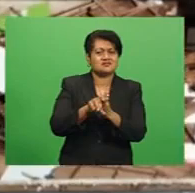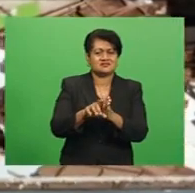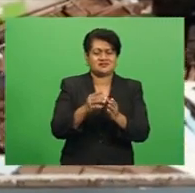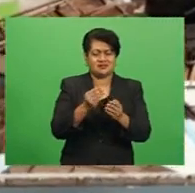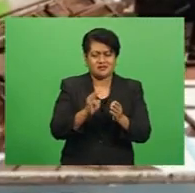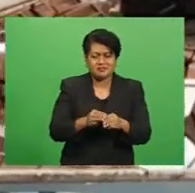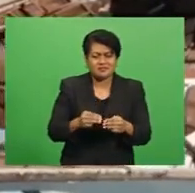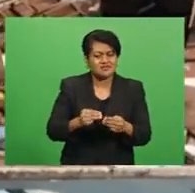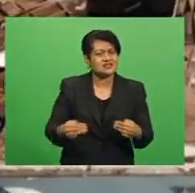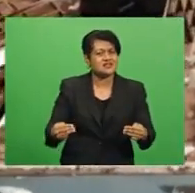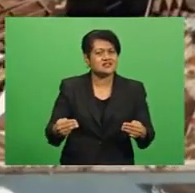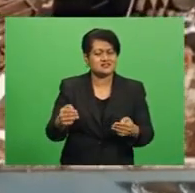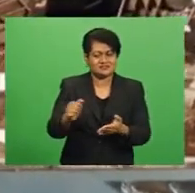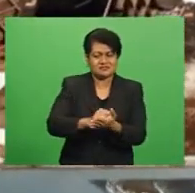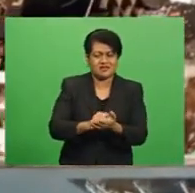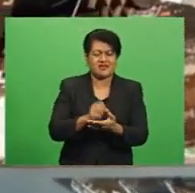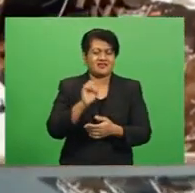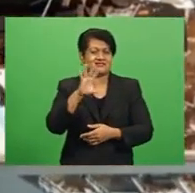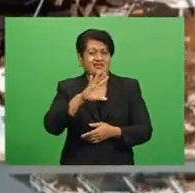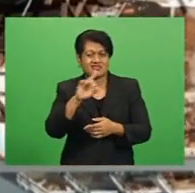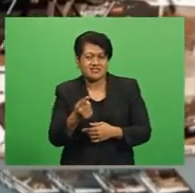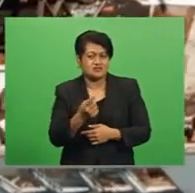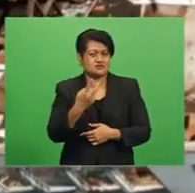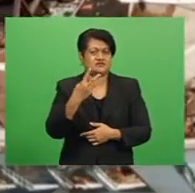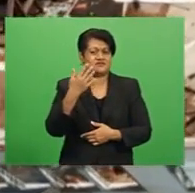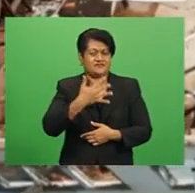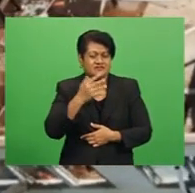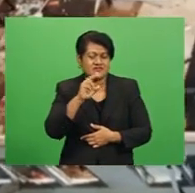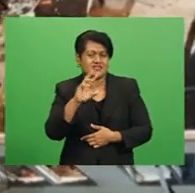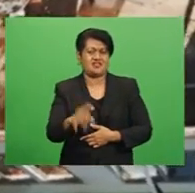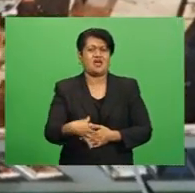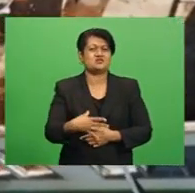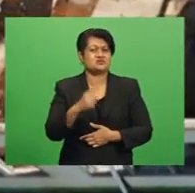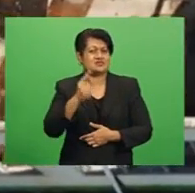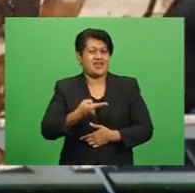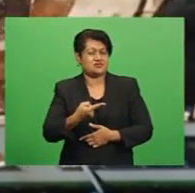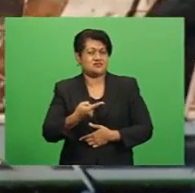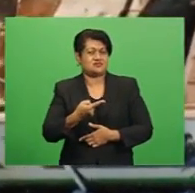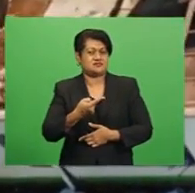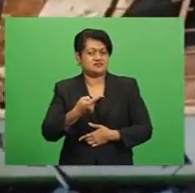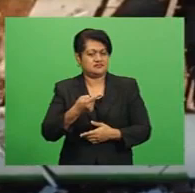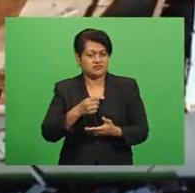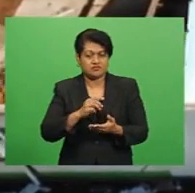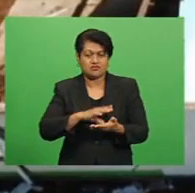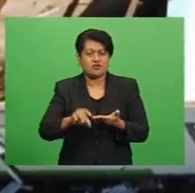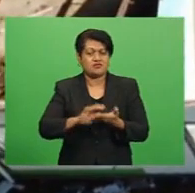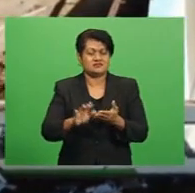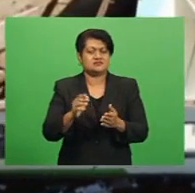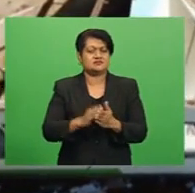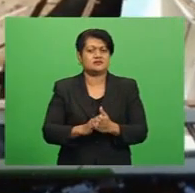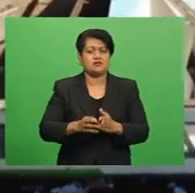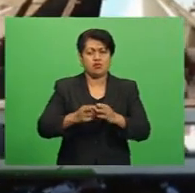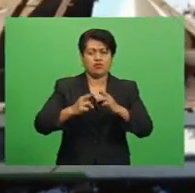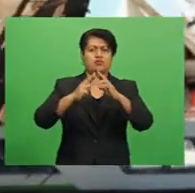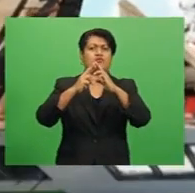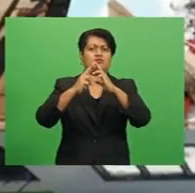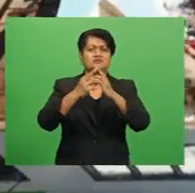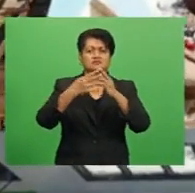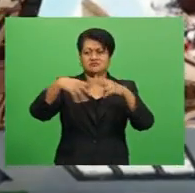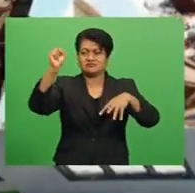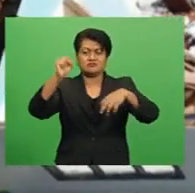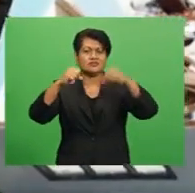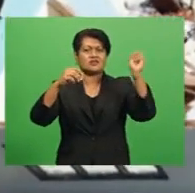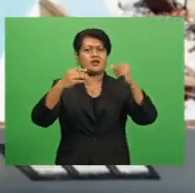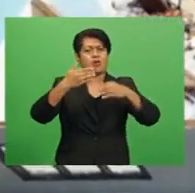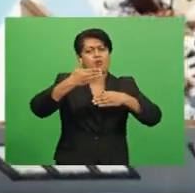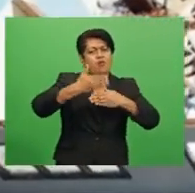$10,000, $15,000, $20,000, with a few tin roofs may have blown away, or perhaps some damages to the windows